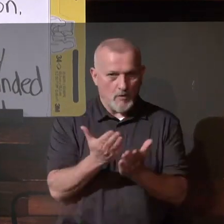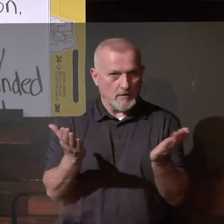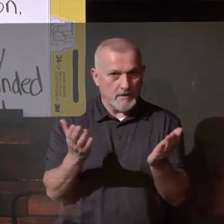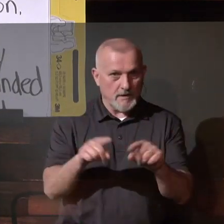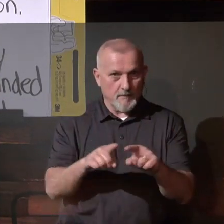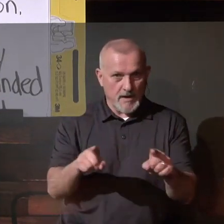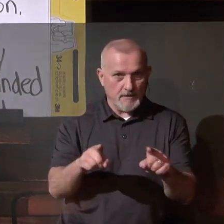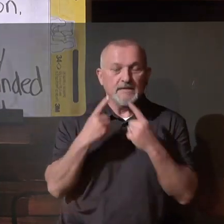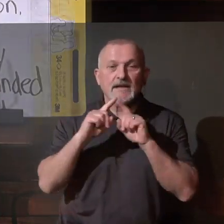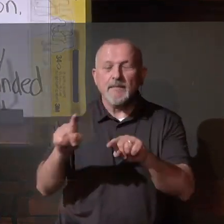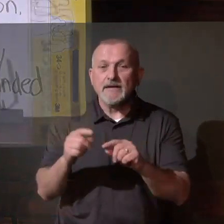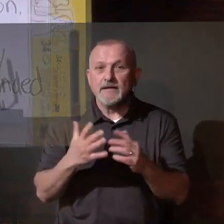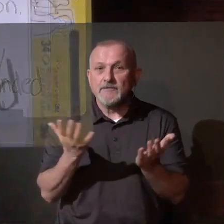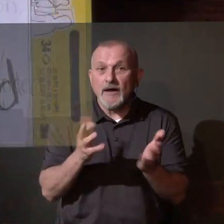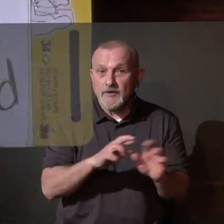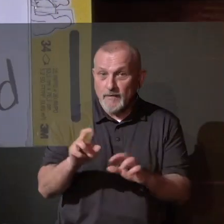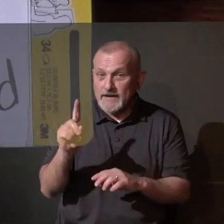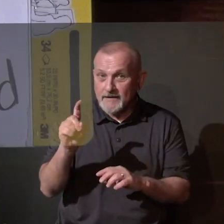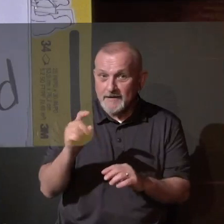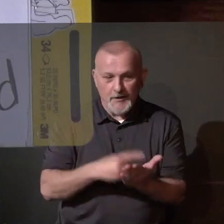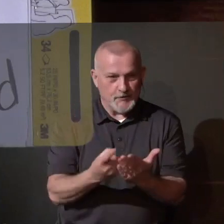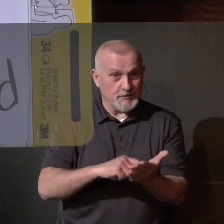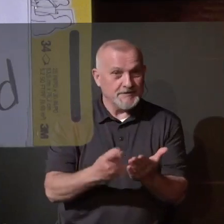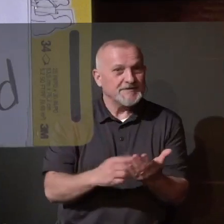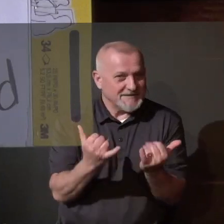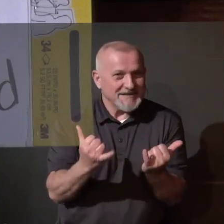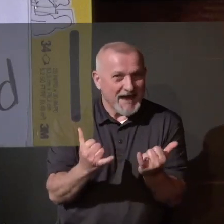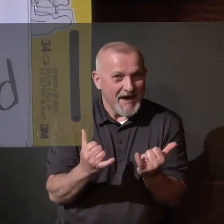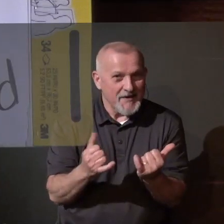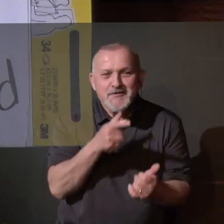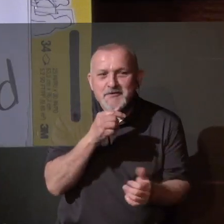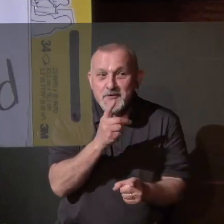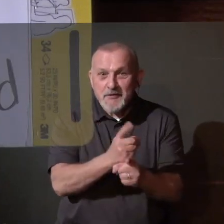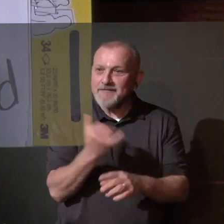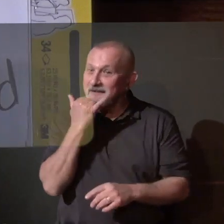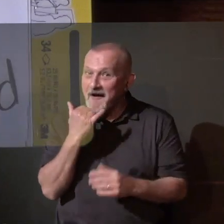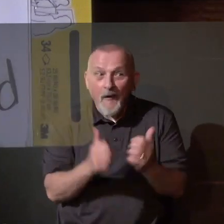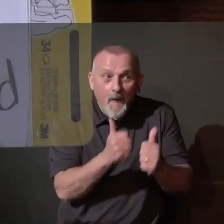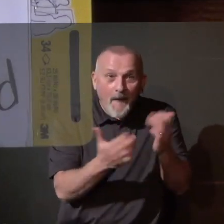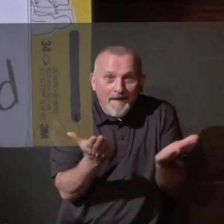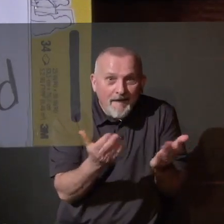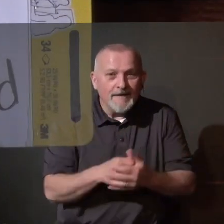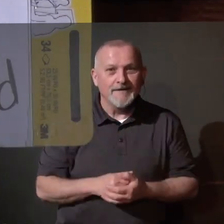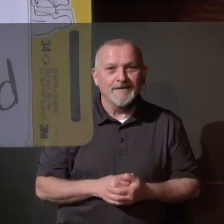You want to know what it is? You ready? You're discussing it in your home. See who's right and see who's wrong.